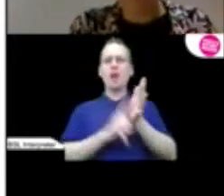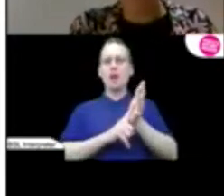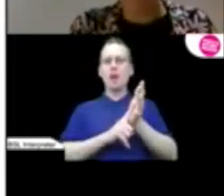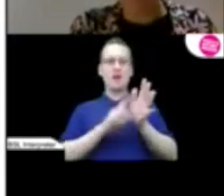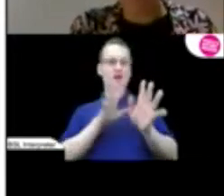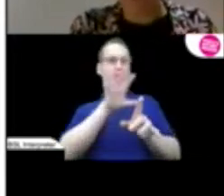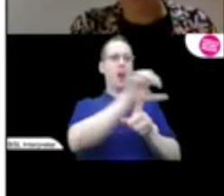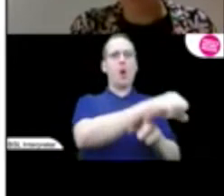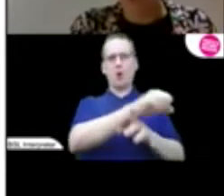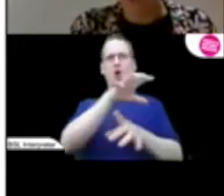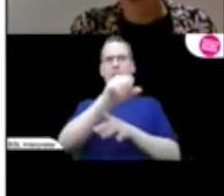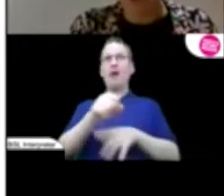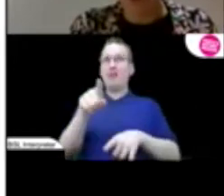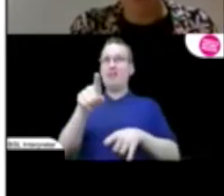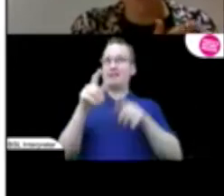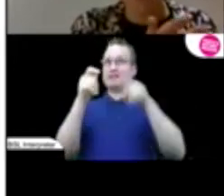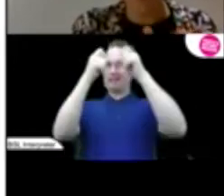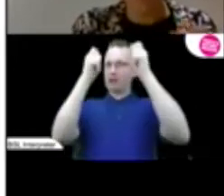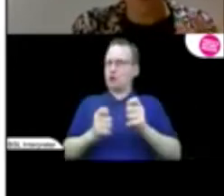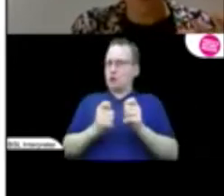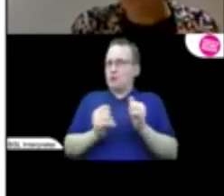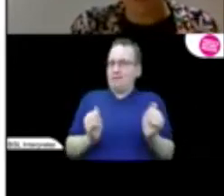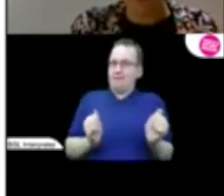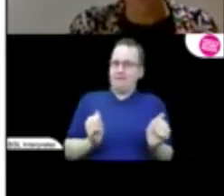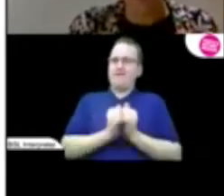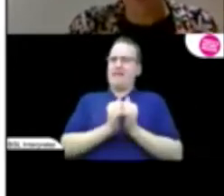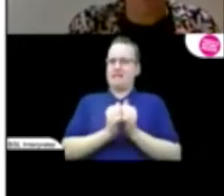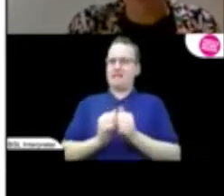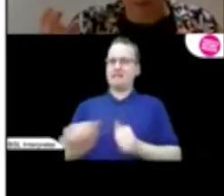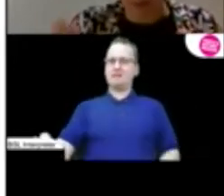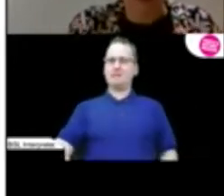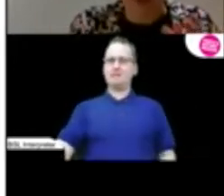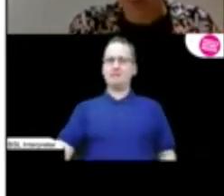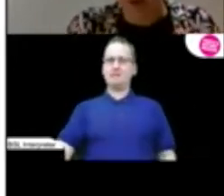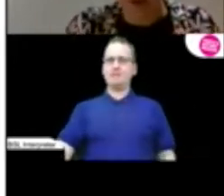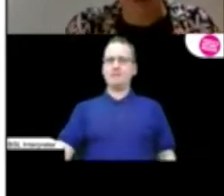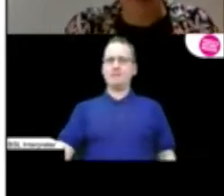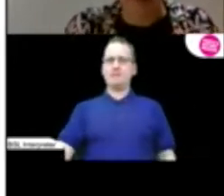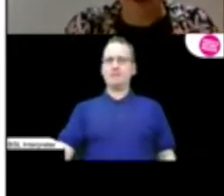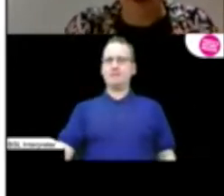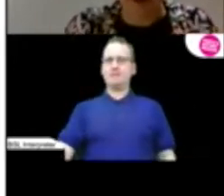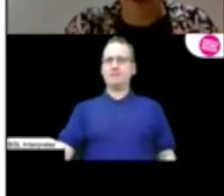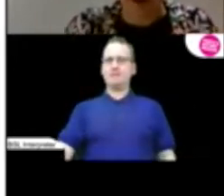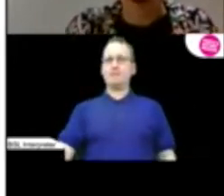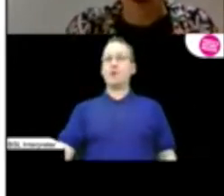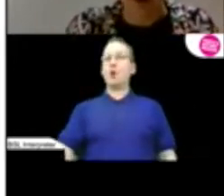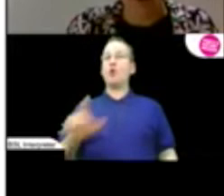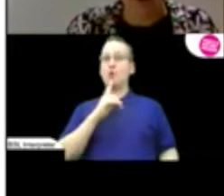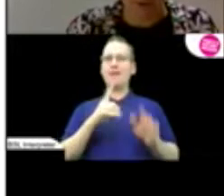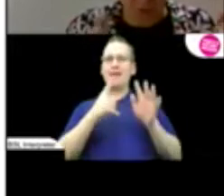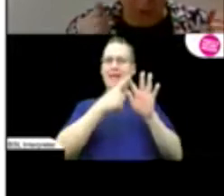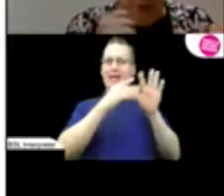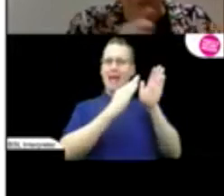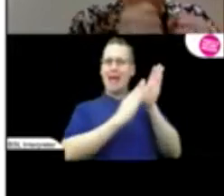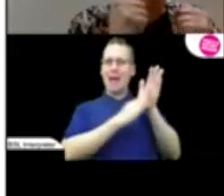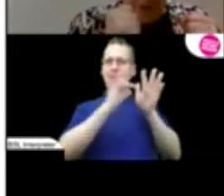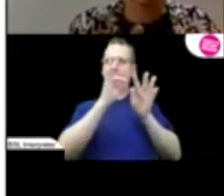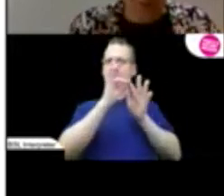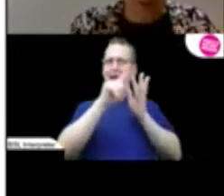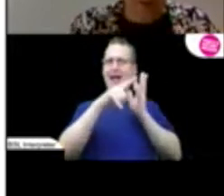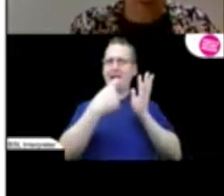fits into that framework. It was built during the height of empire and as a